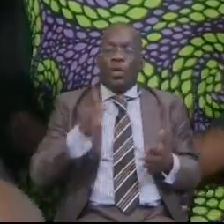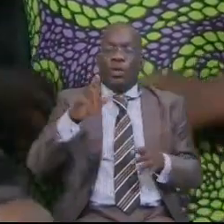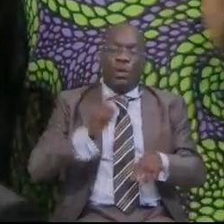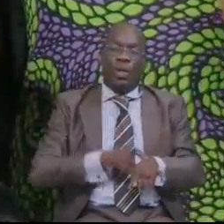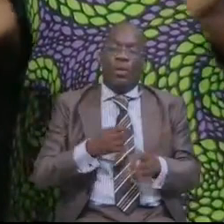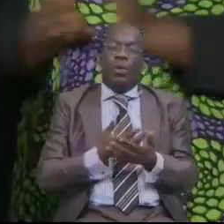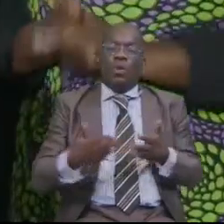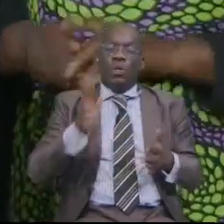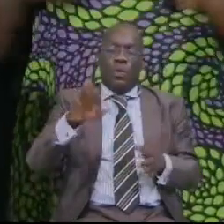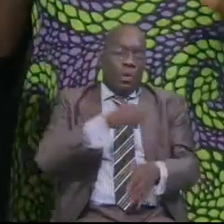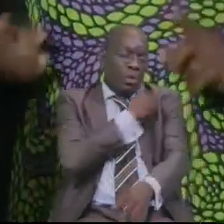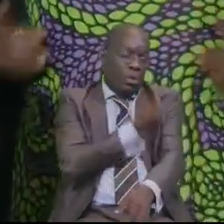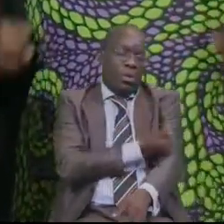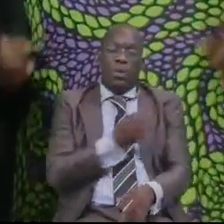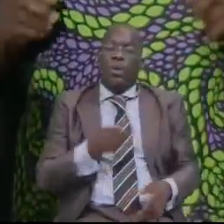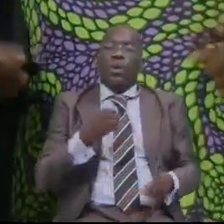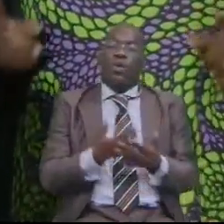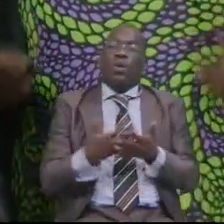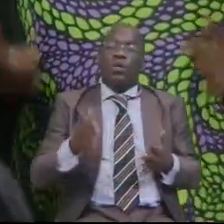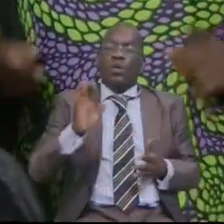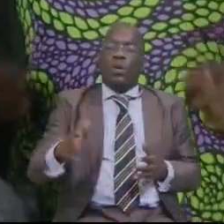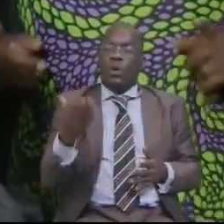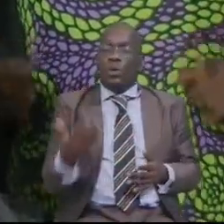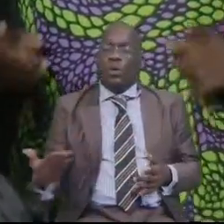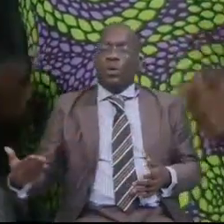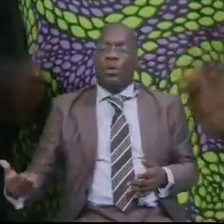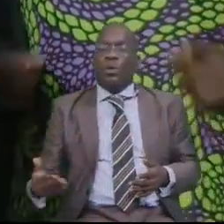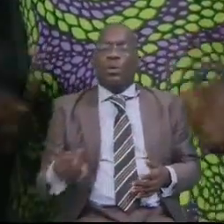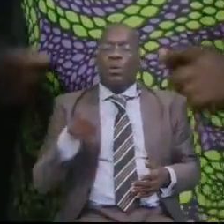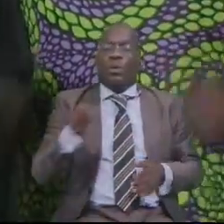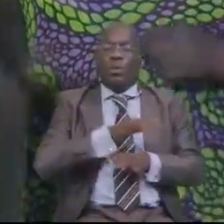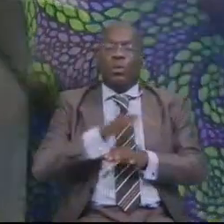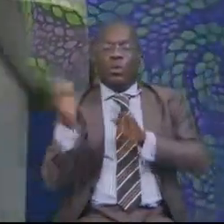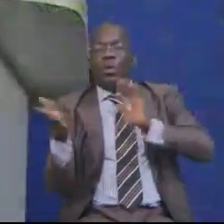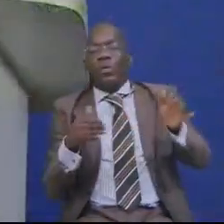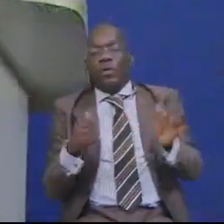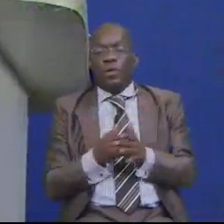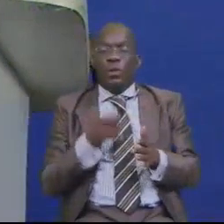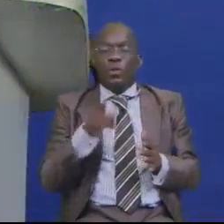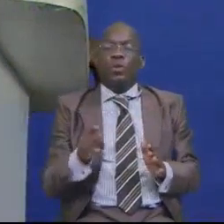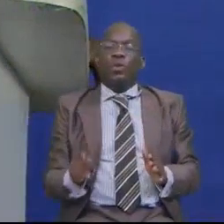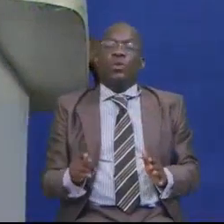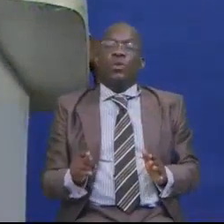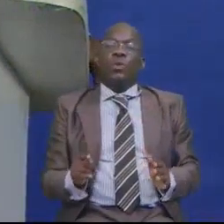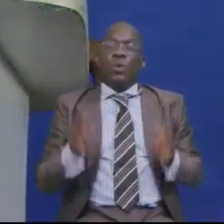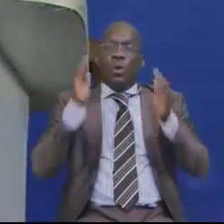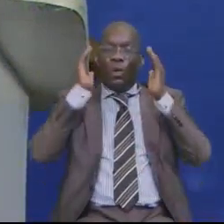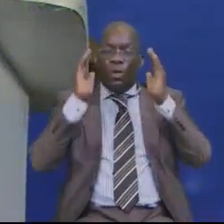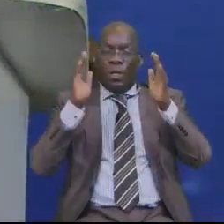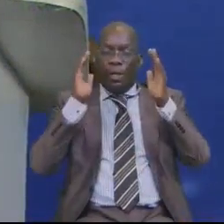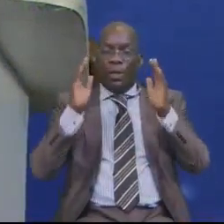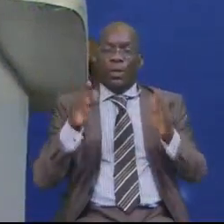effort, waste your resources, you abandon those things. You concentrate and